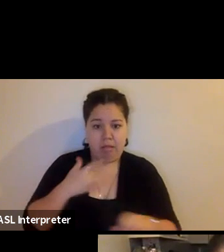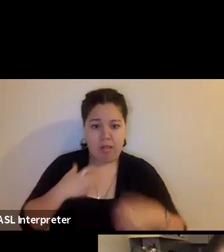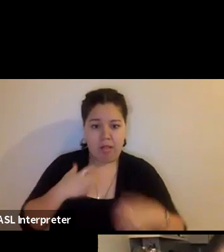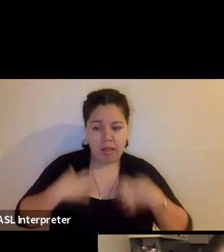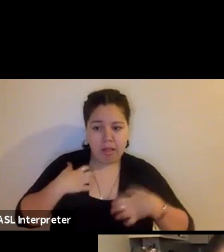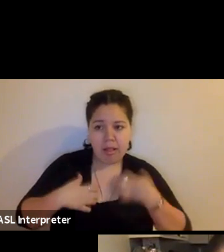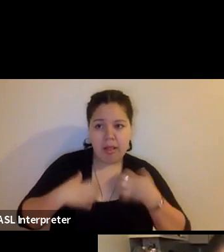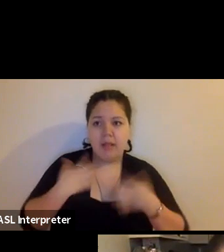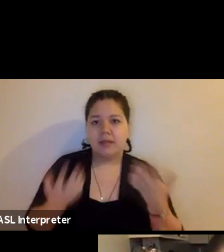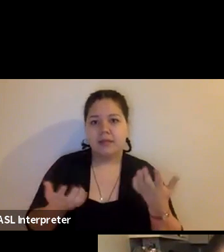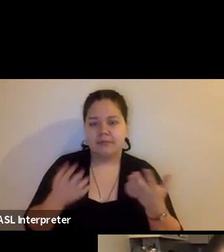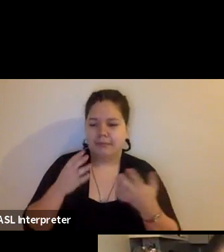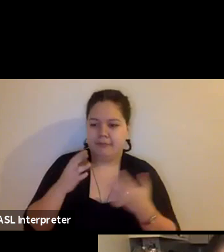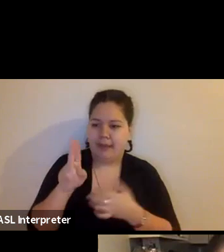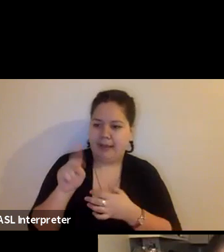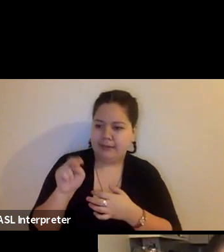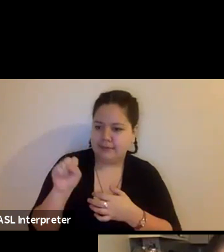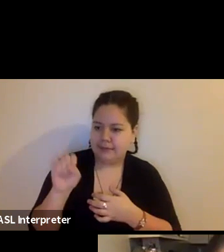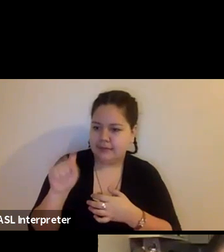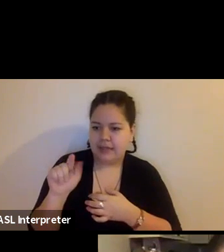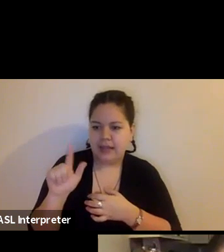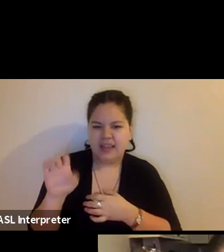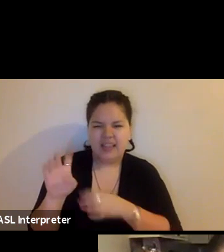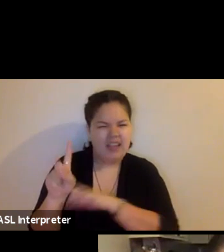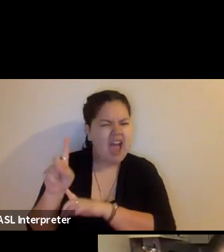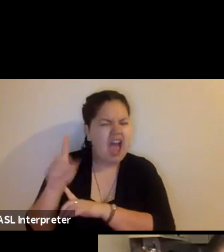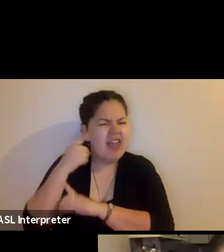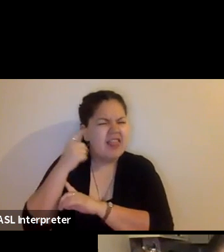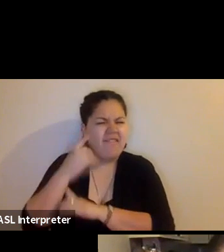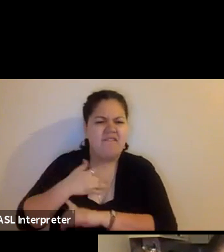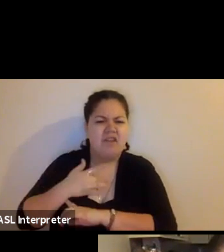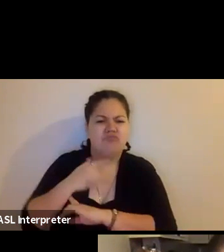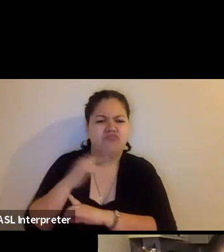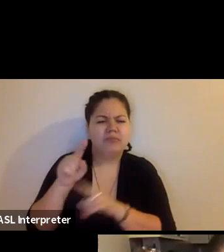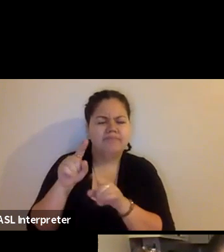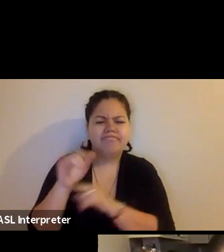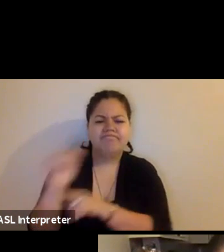I feel like I'll say what Jill said, which is I'll probably say more about that later.